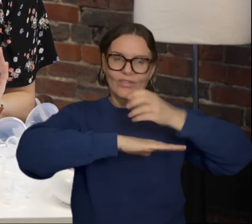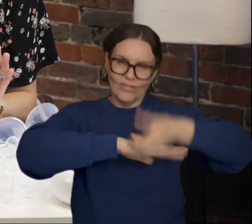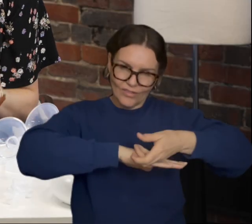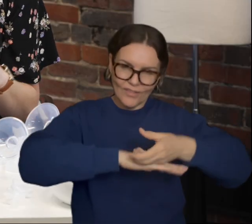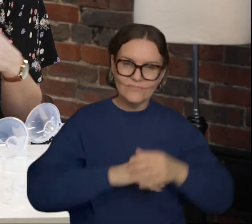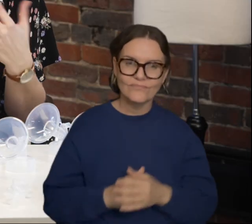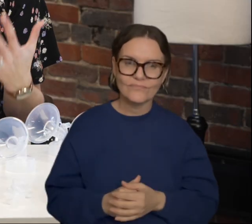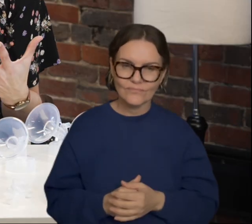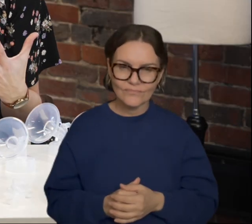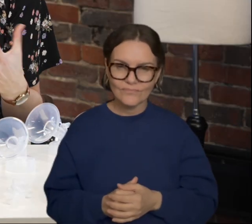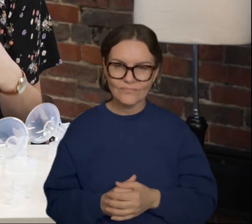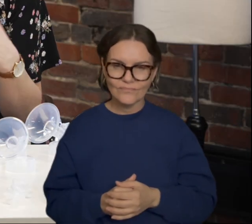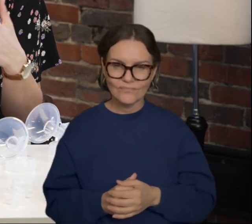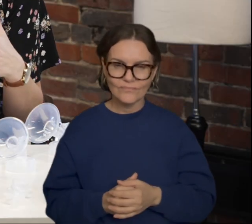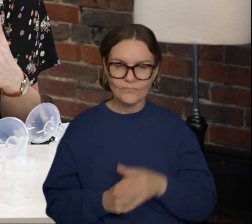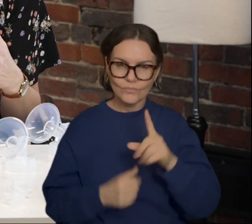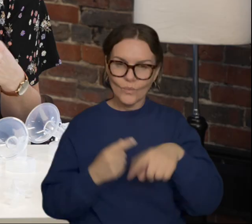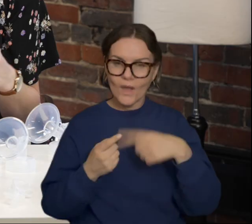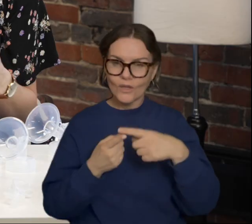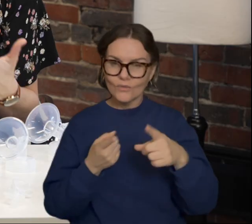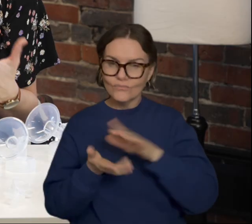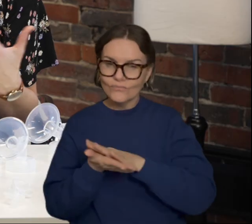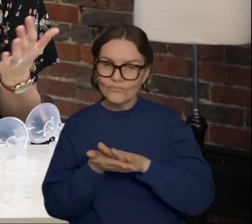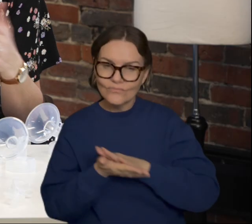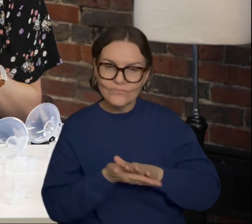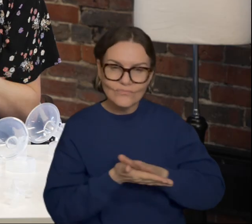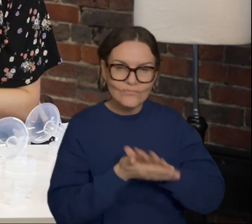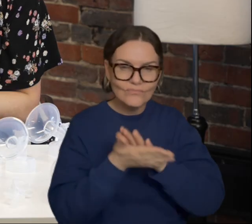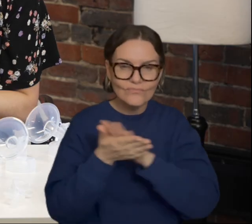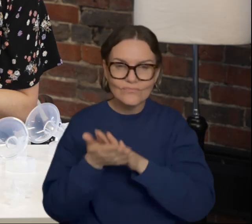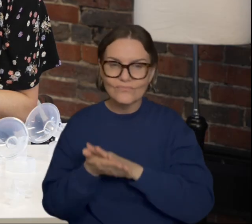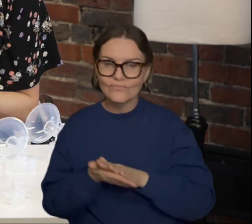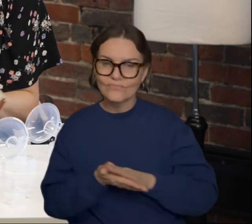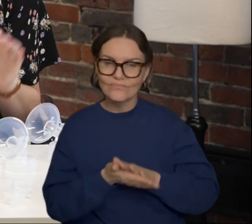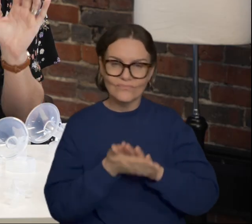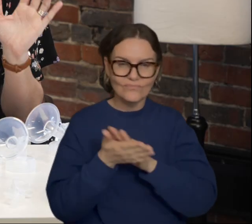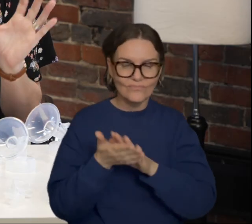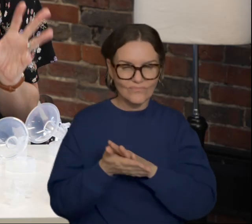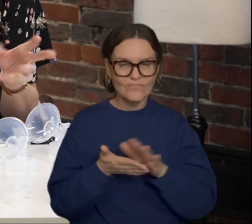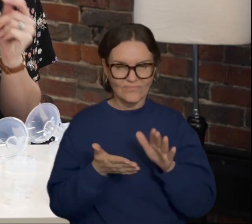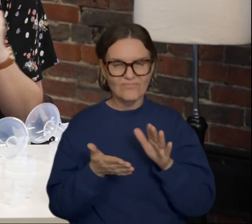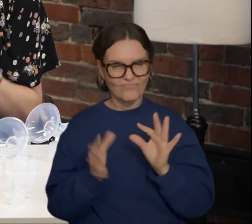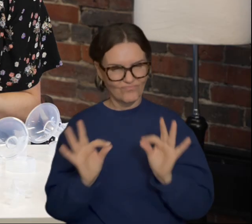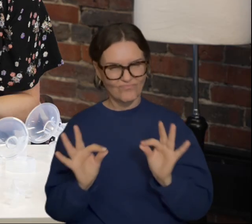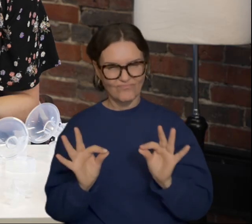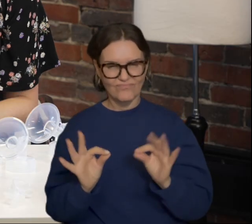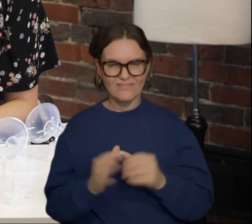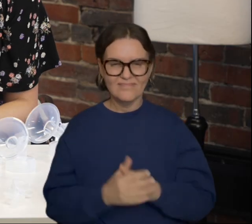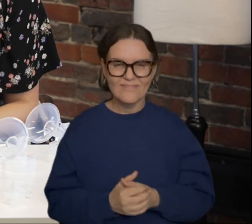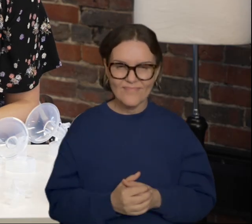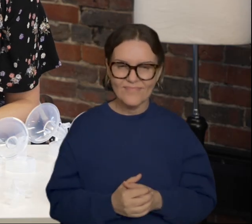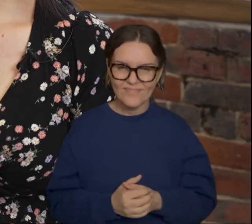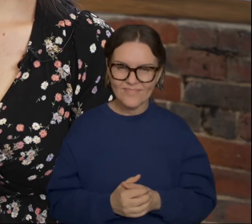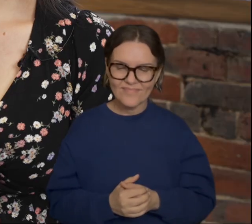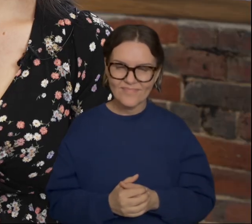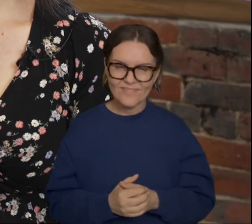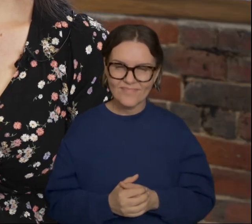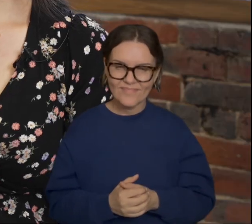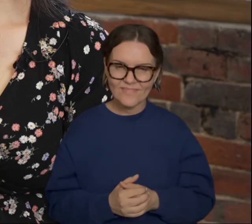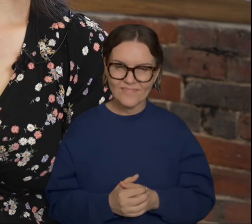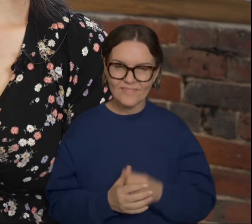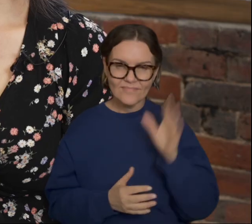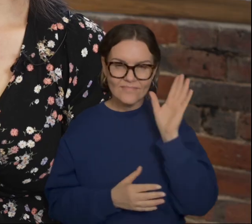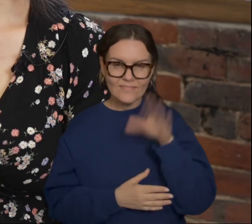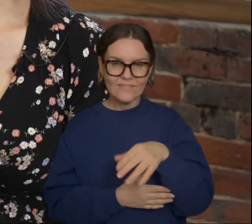and not tip over or anything like that, your clean surface when you're cleaning out your parts or you're storing your milk or anything like that. The